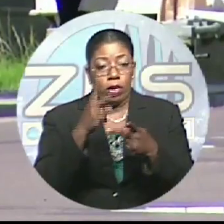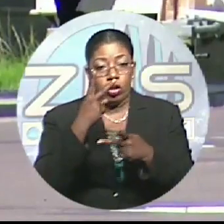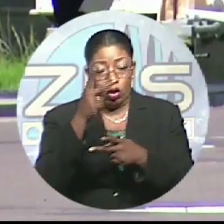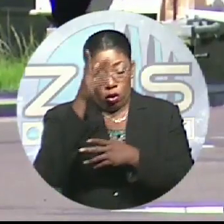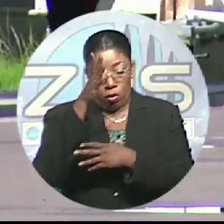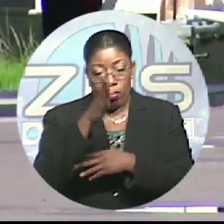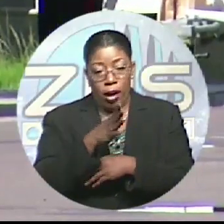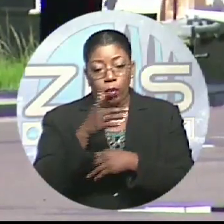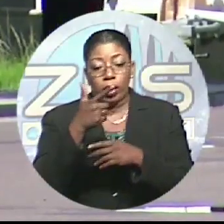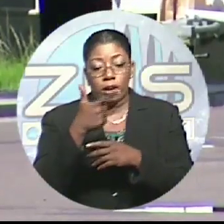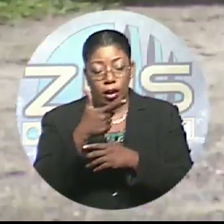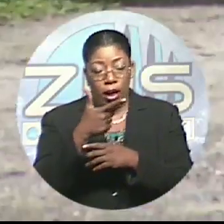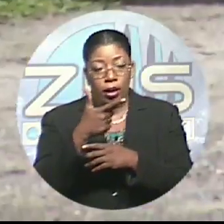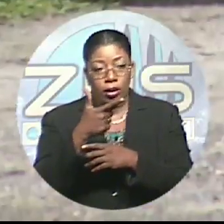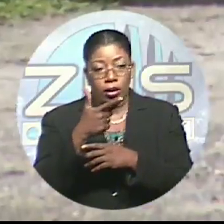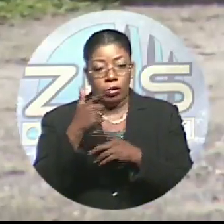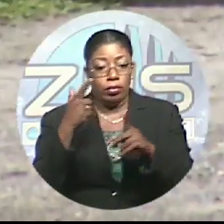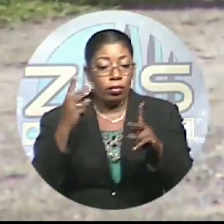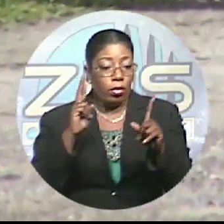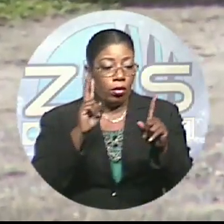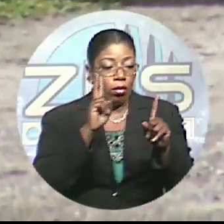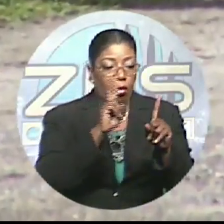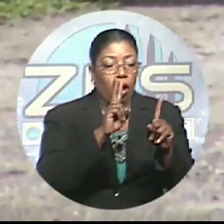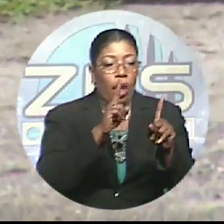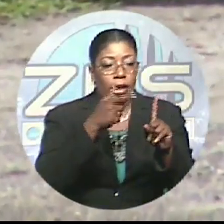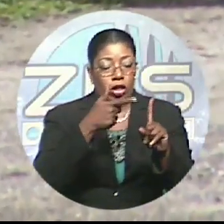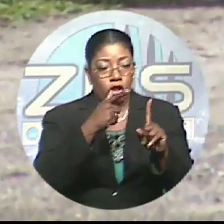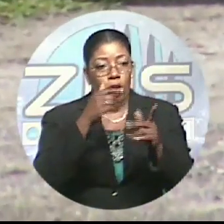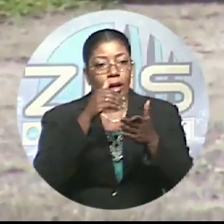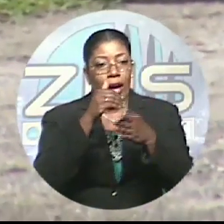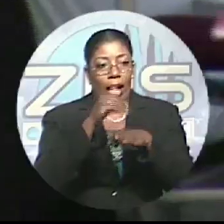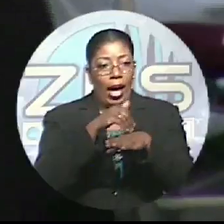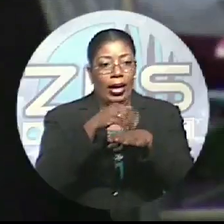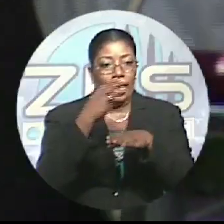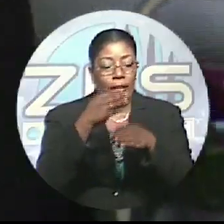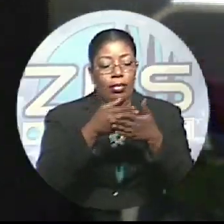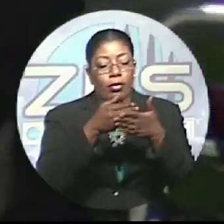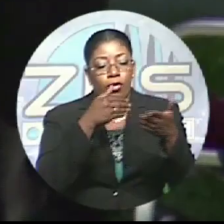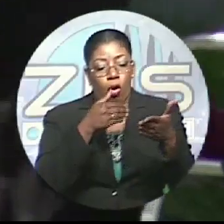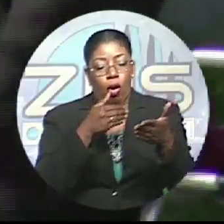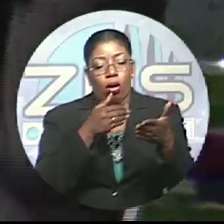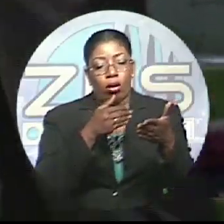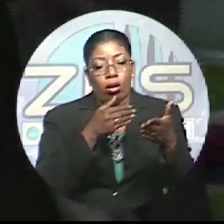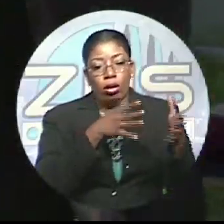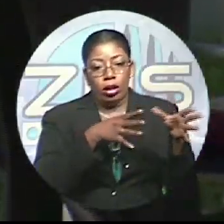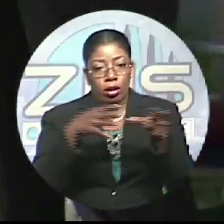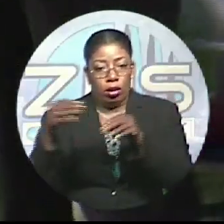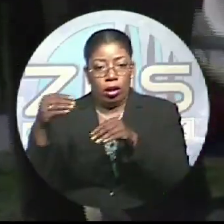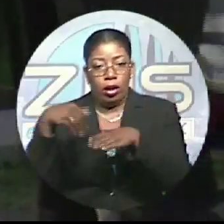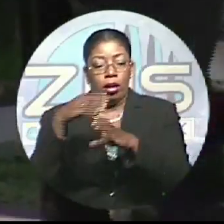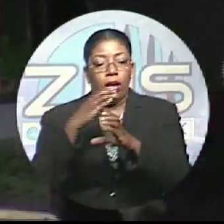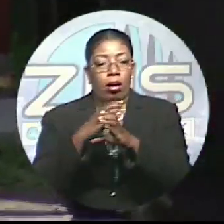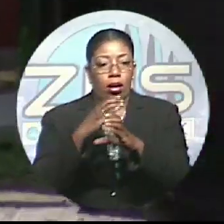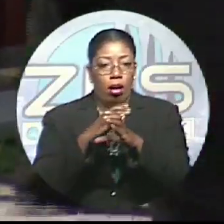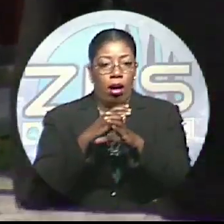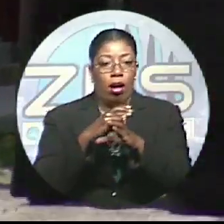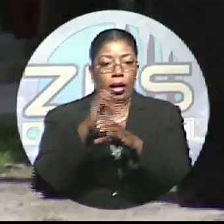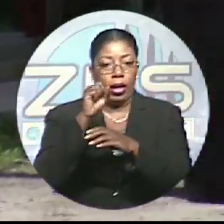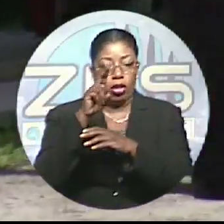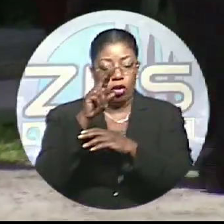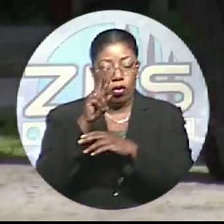men armed with handguns approached and fired several shots at him before fleeing in an SUV license number